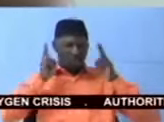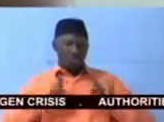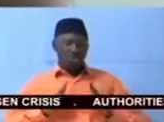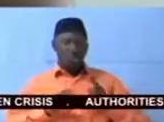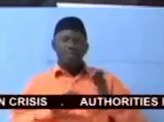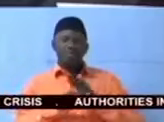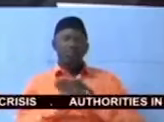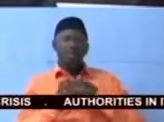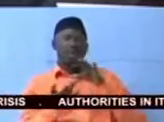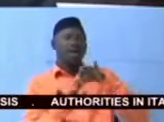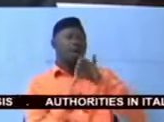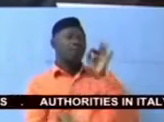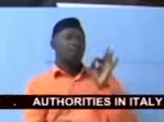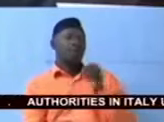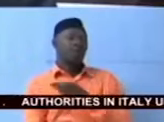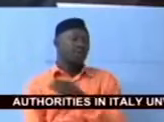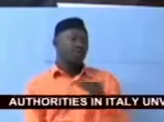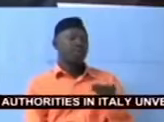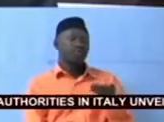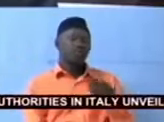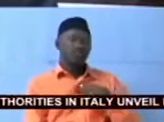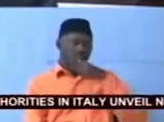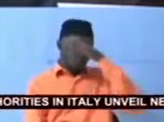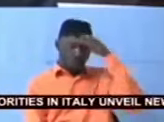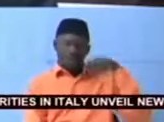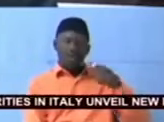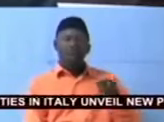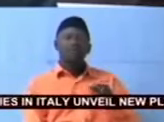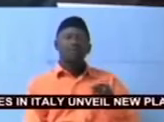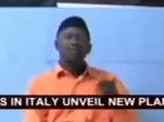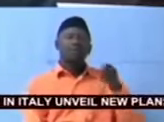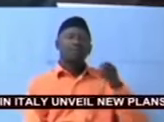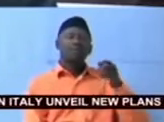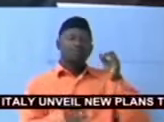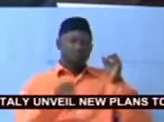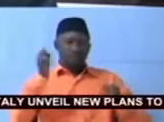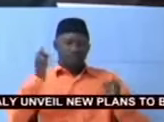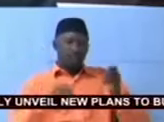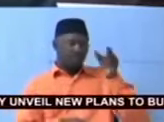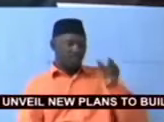appointment as a magistrate. Lujitu na balanje na itan nyu neka magistrate. But then,